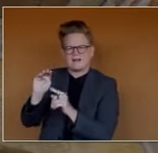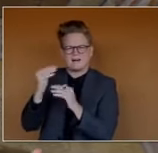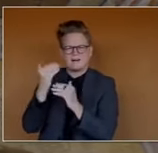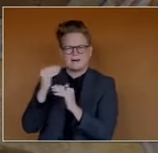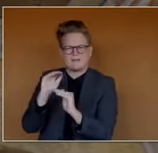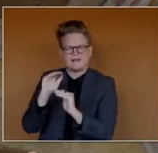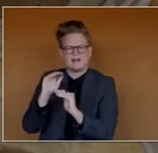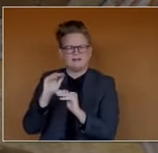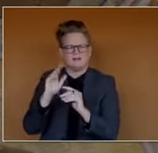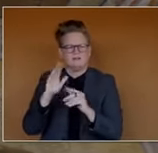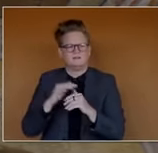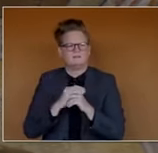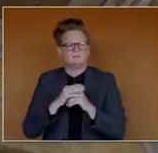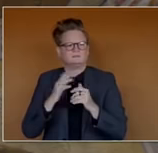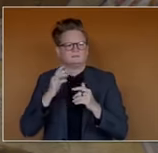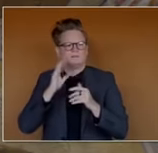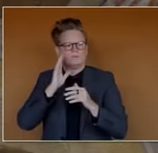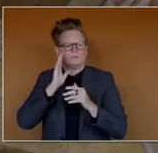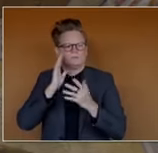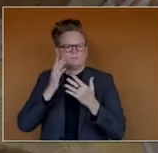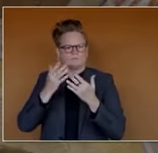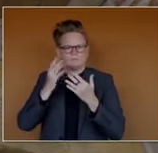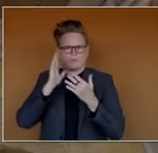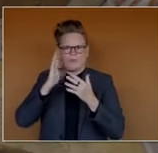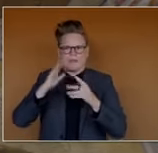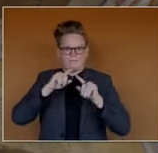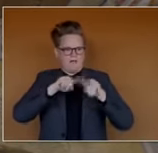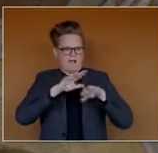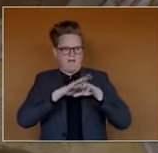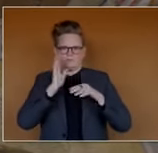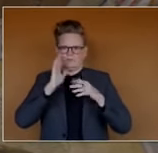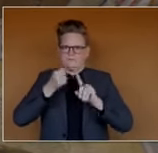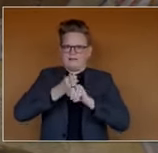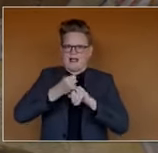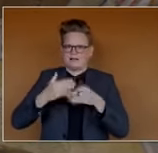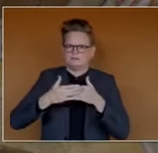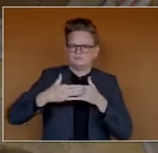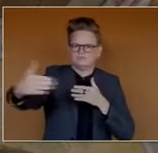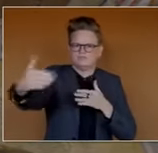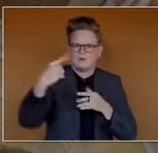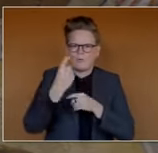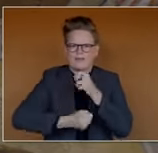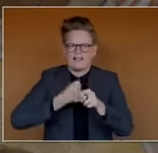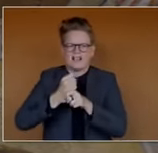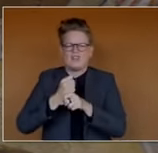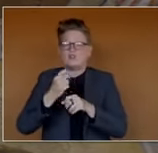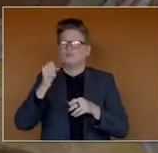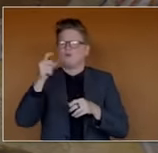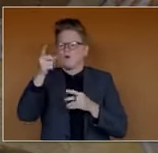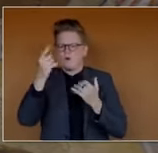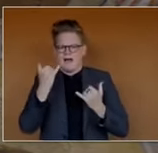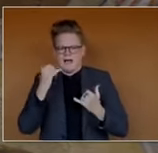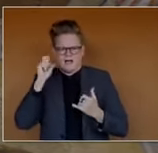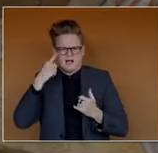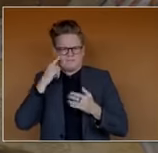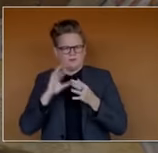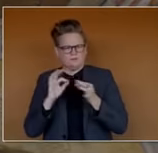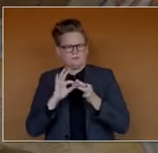and that will be determined over the course of the next year plus, where exactly what exact amount of dollars will be needed to set